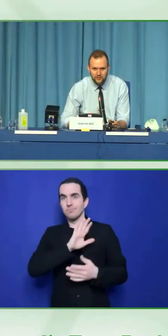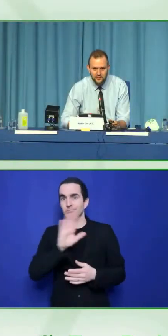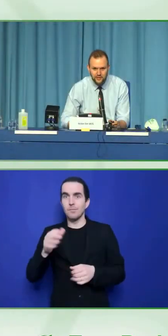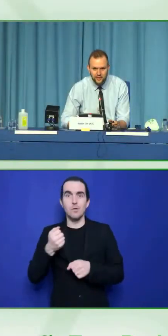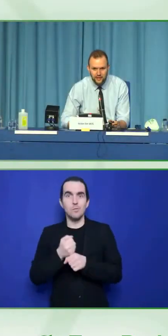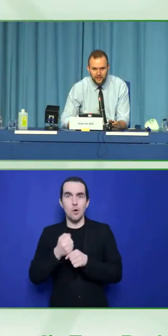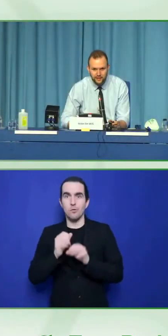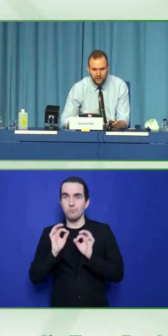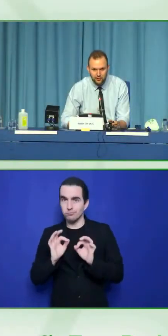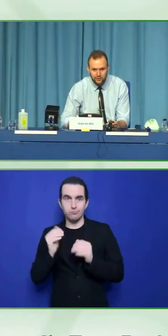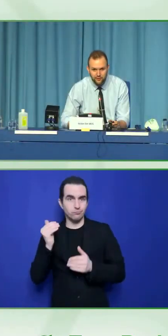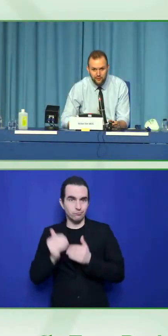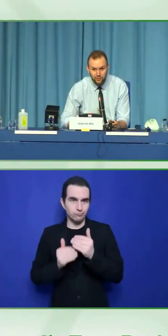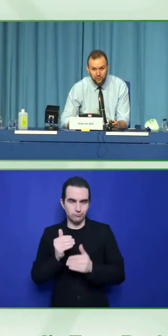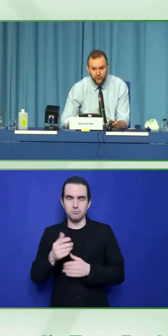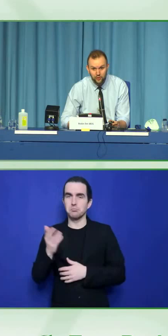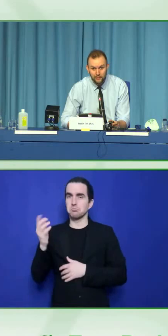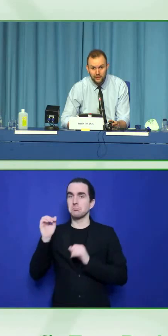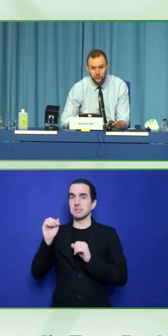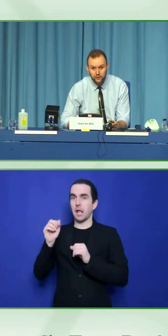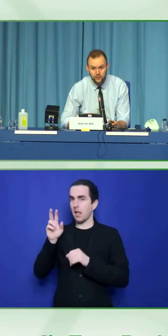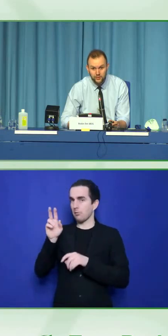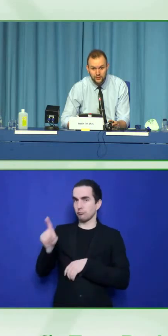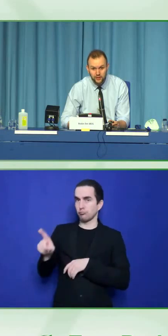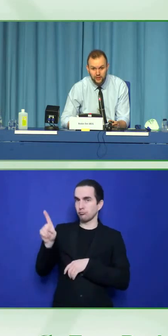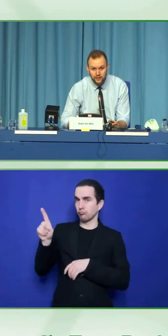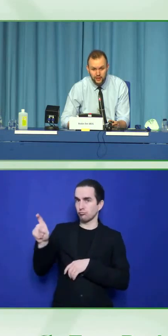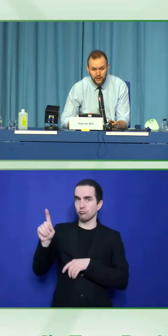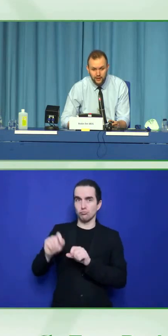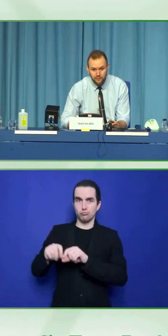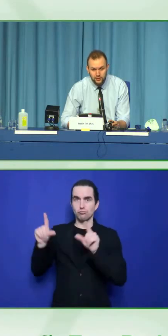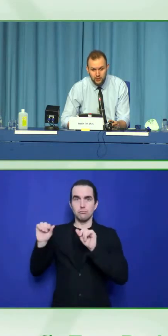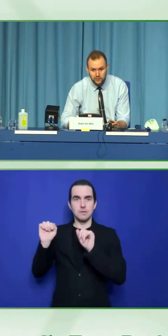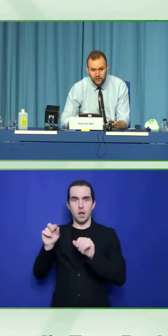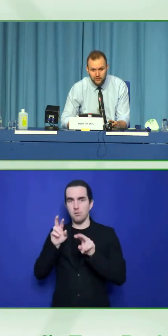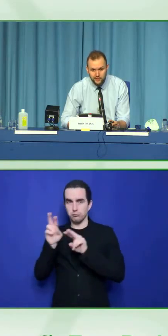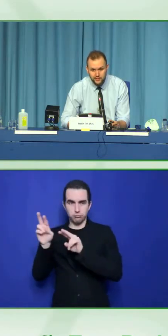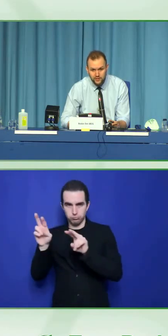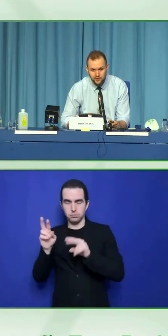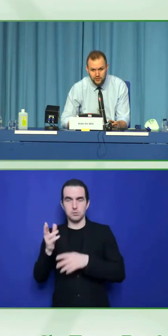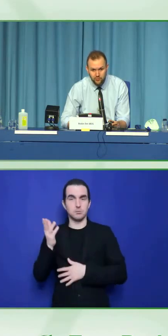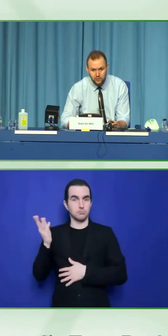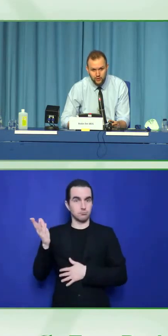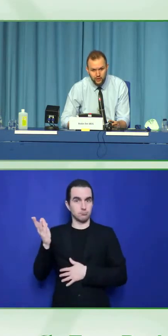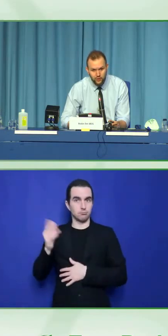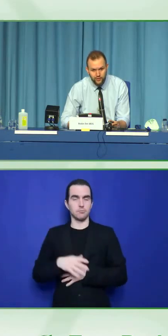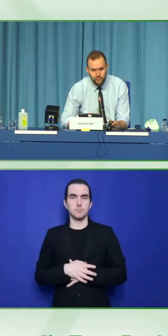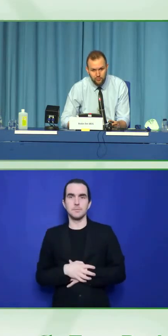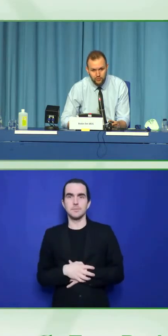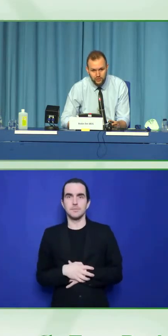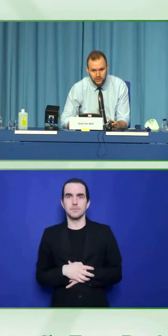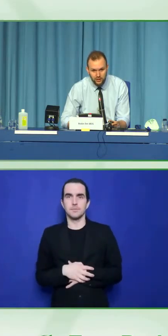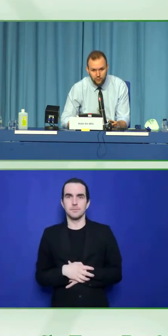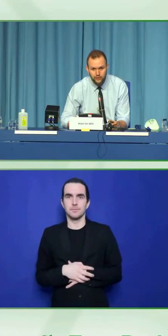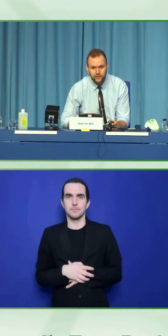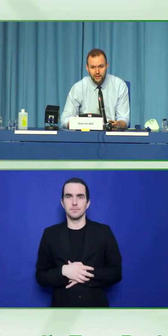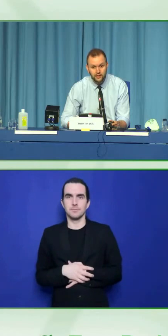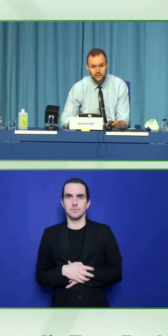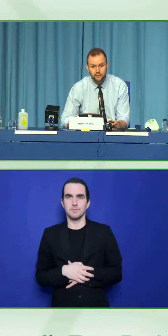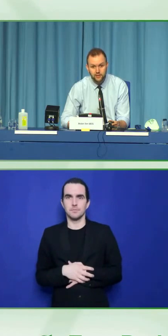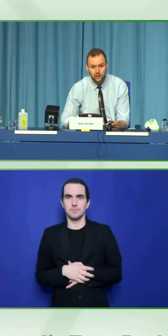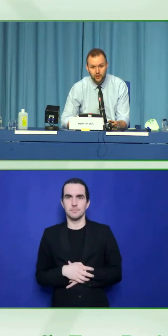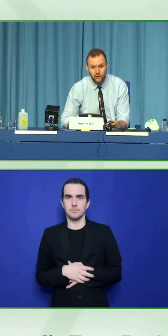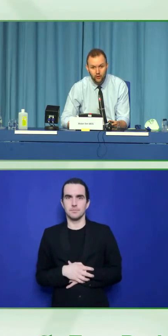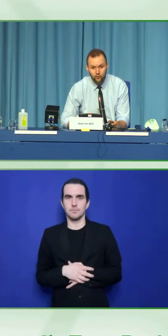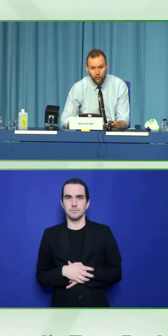up, Geraldine, and we'll definitely revert back to those in the Q&A of our session, in which we can go in a bit more detail what the